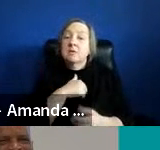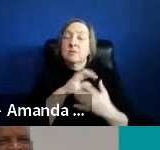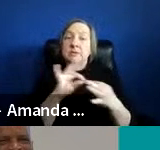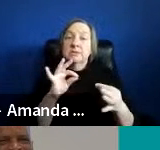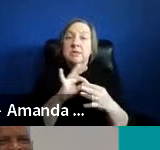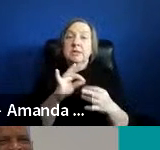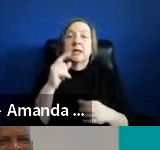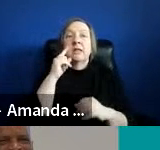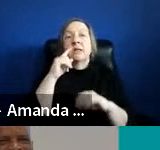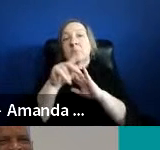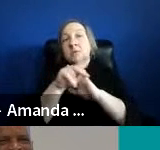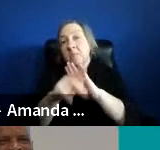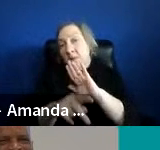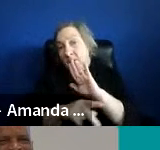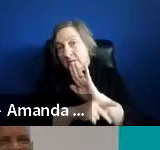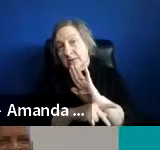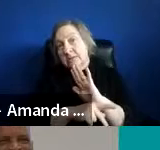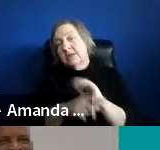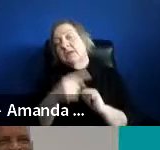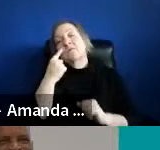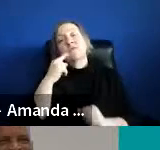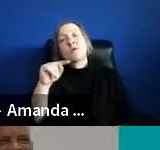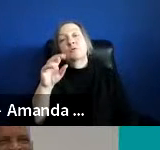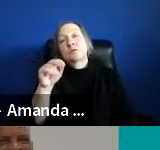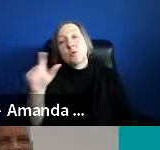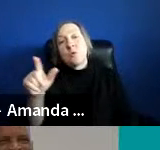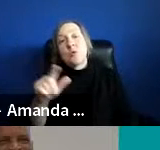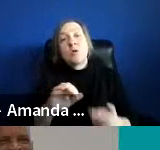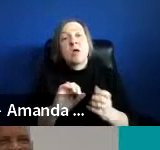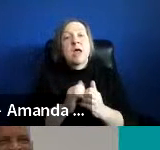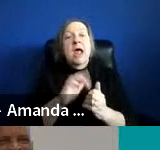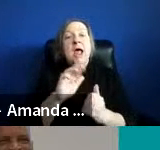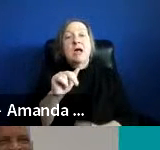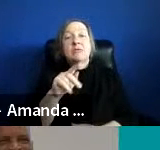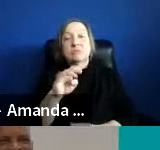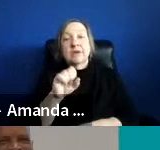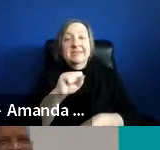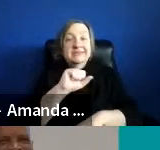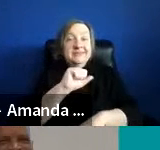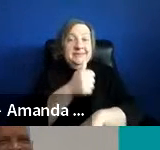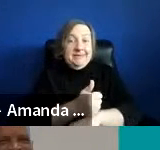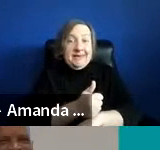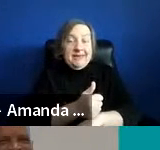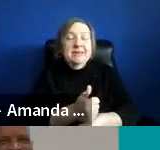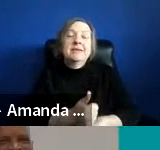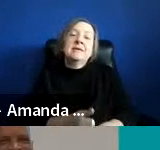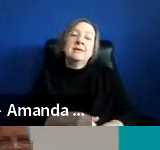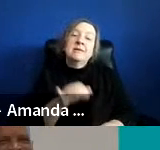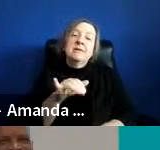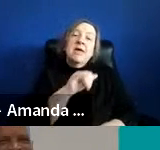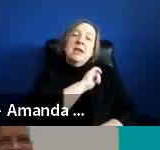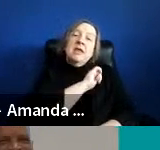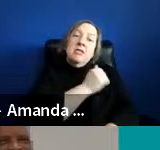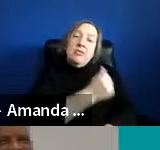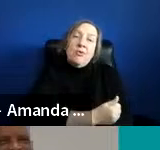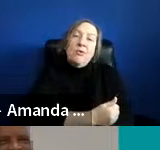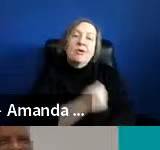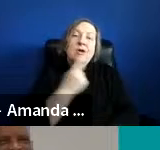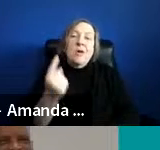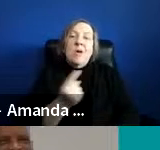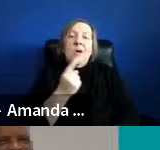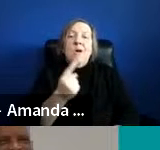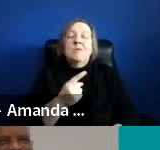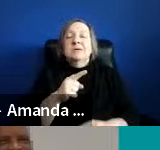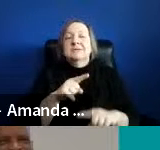the policy for tolling and how the rates will be set, you know, that authority has always lied within the